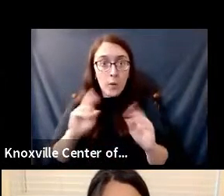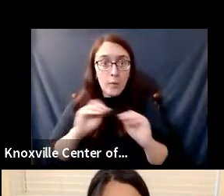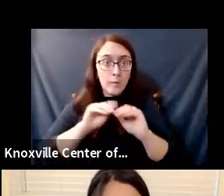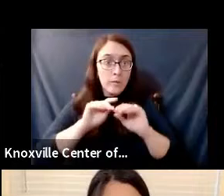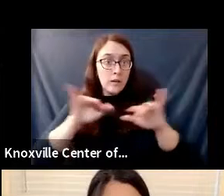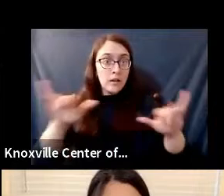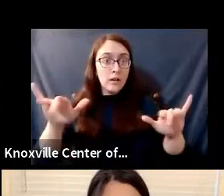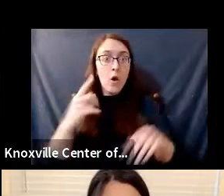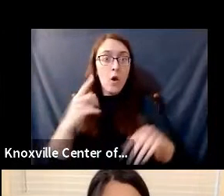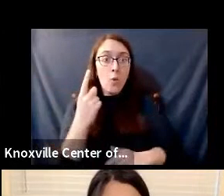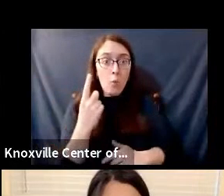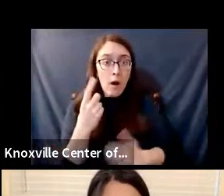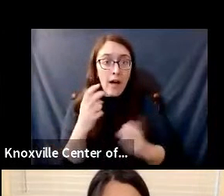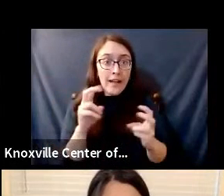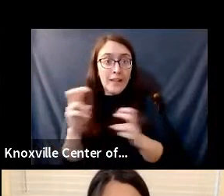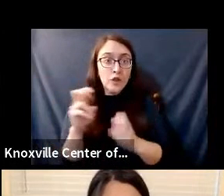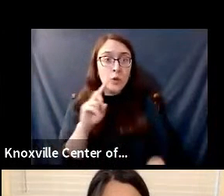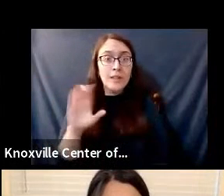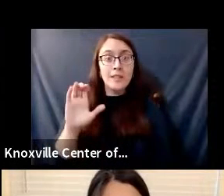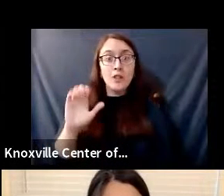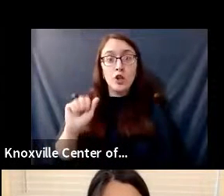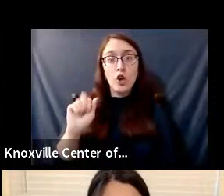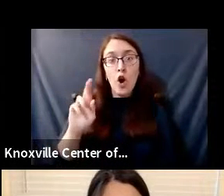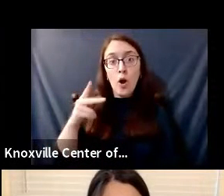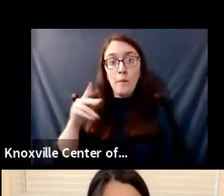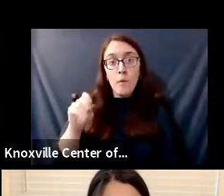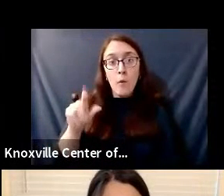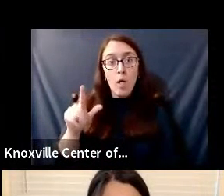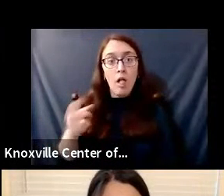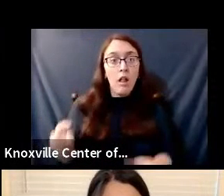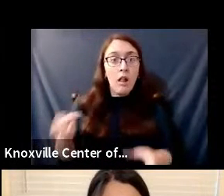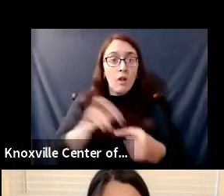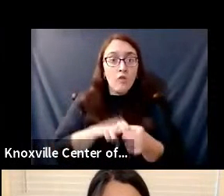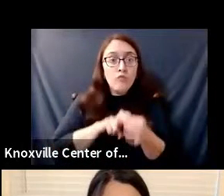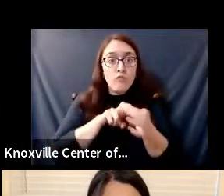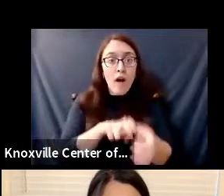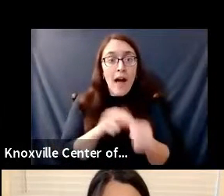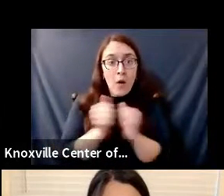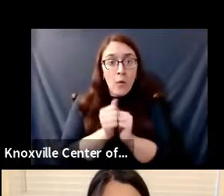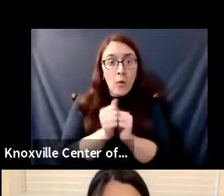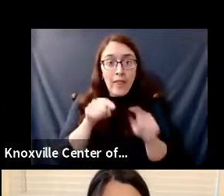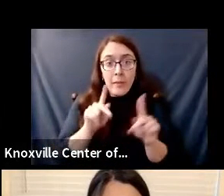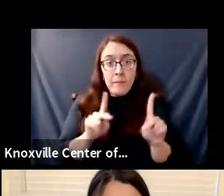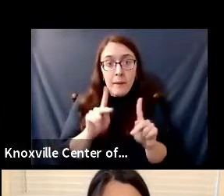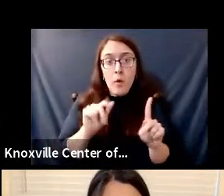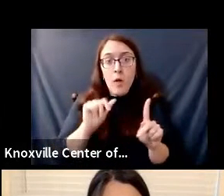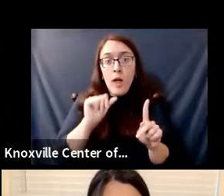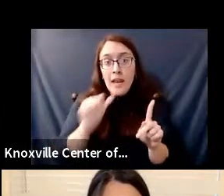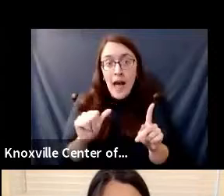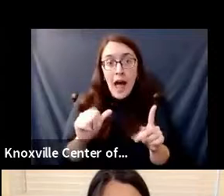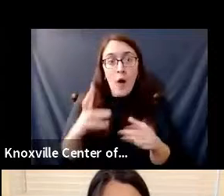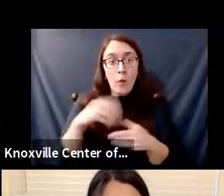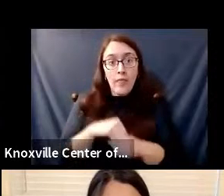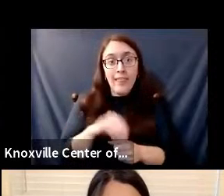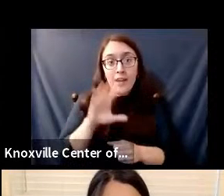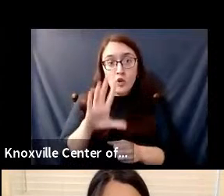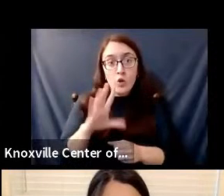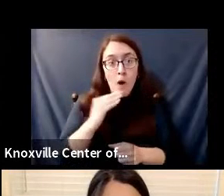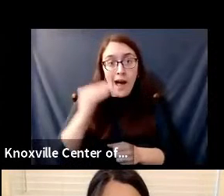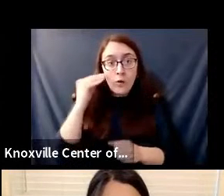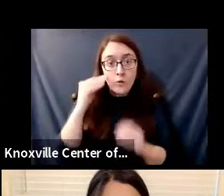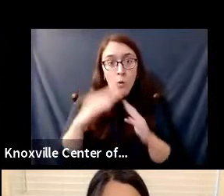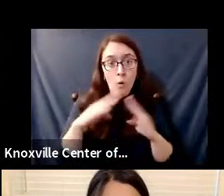is carpooling with non-household contacts. So I don't know if that would be worth calling out explicitly. Again,